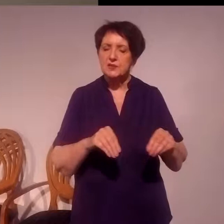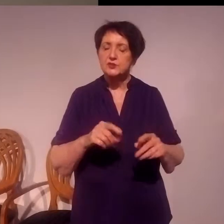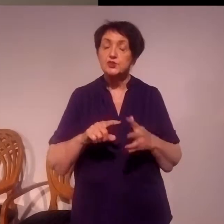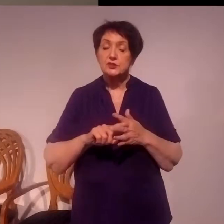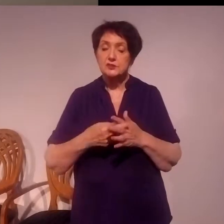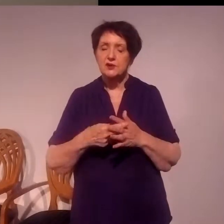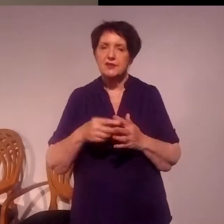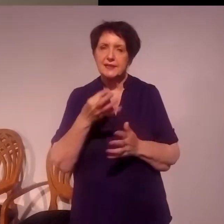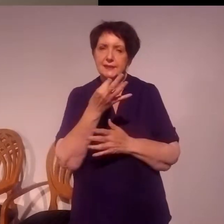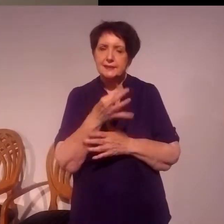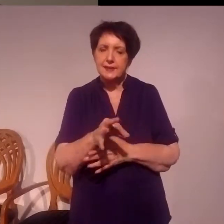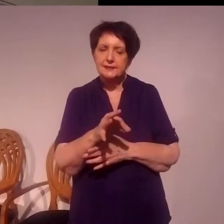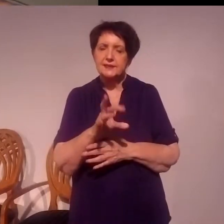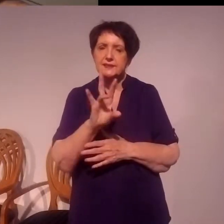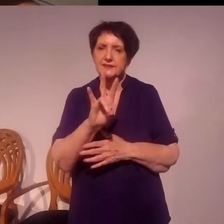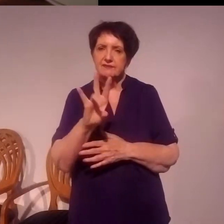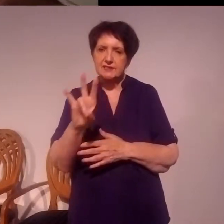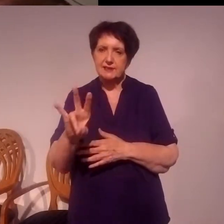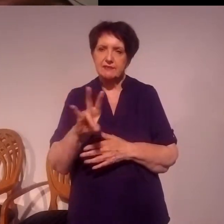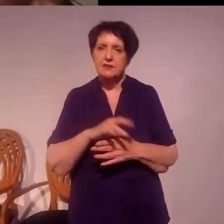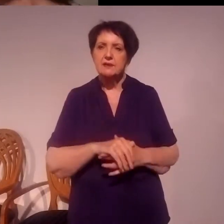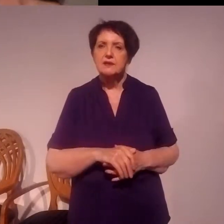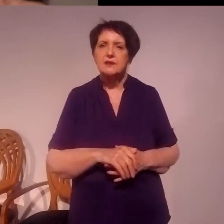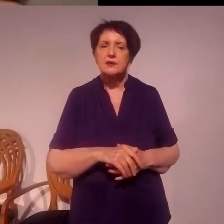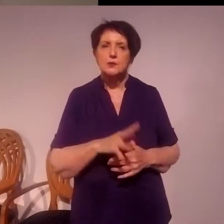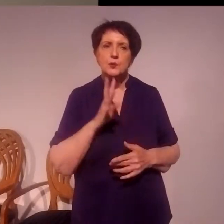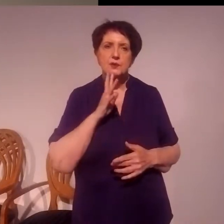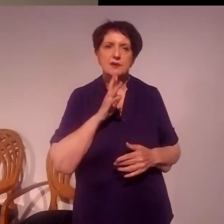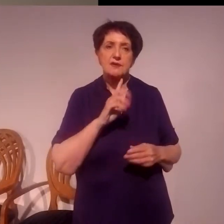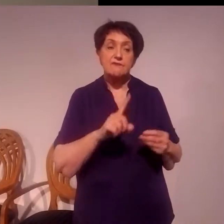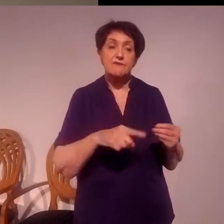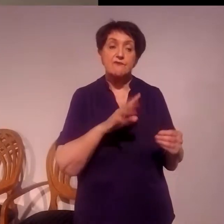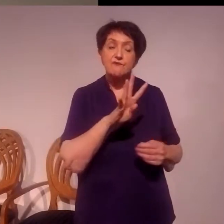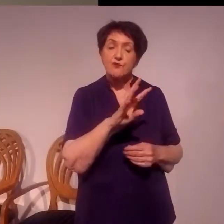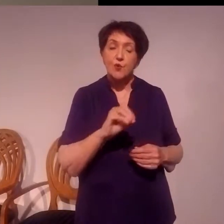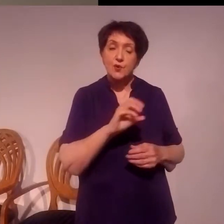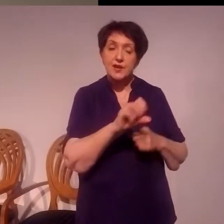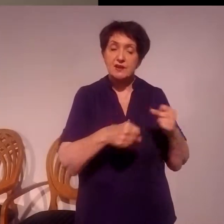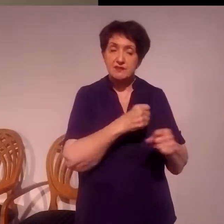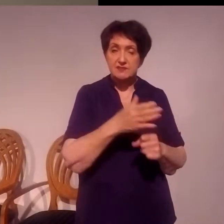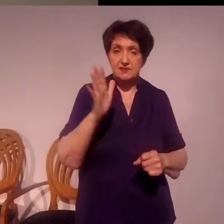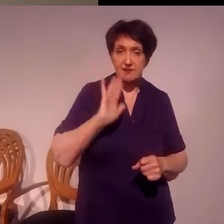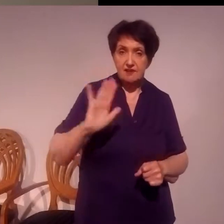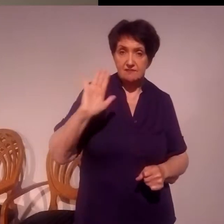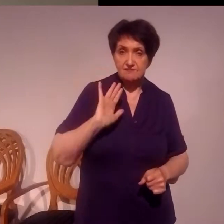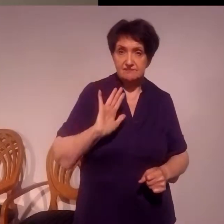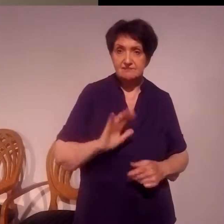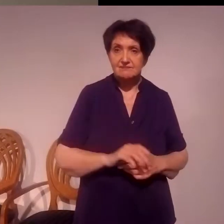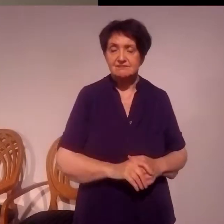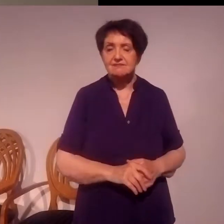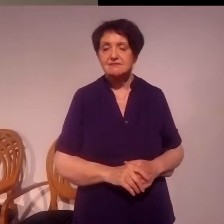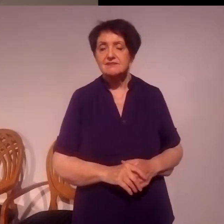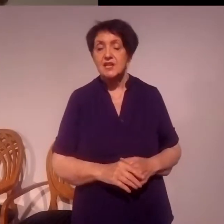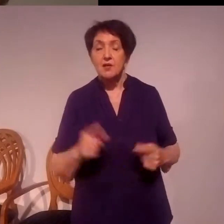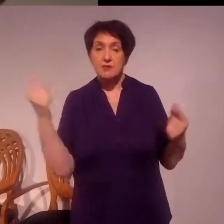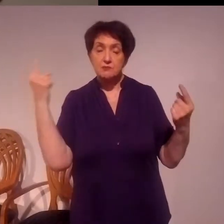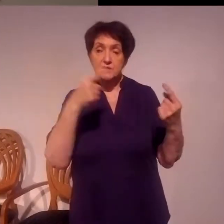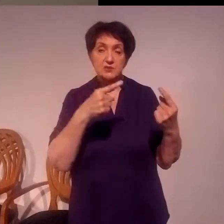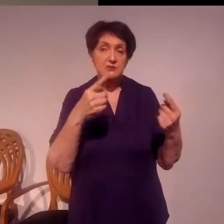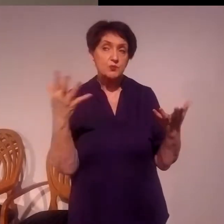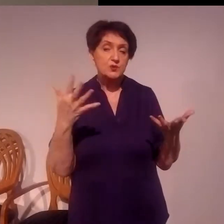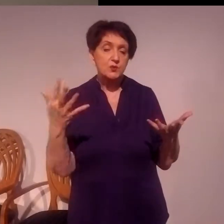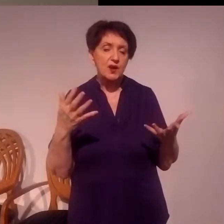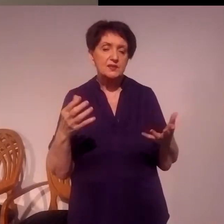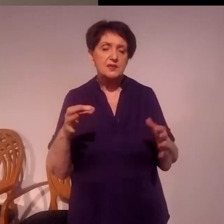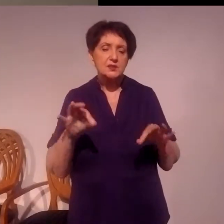started it in 1977. So we're talking 40 years ago. 40 short years. And its mission, again, was to